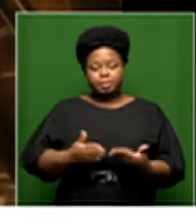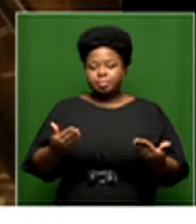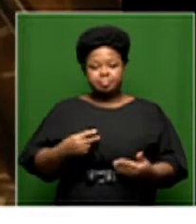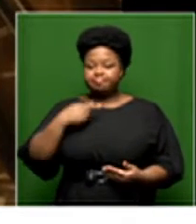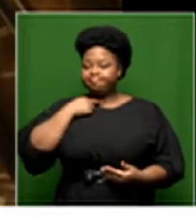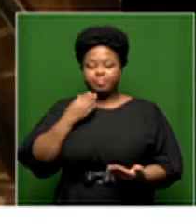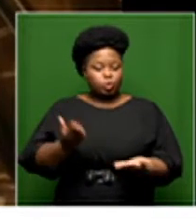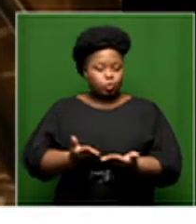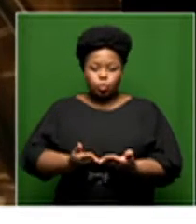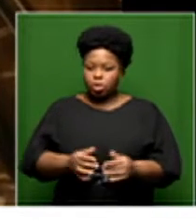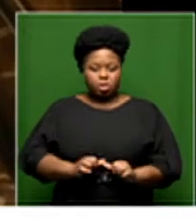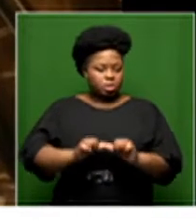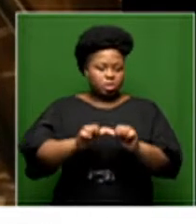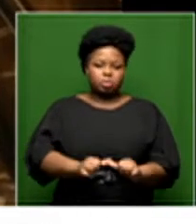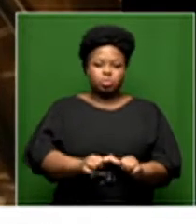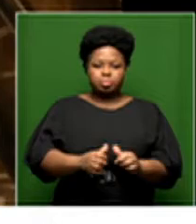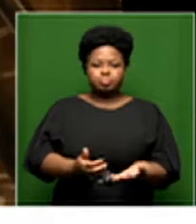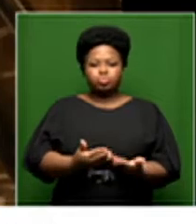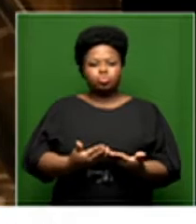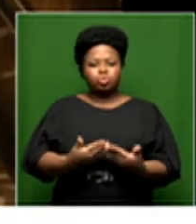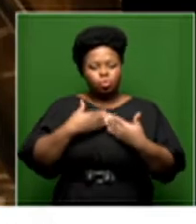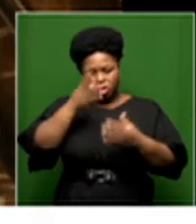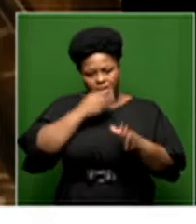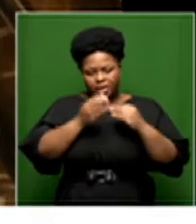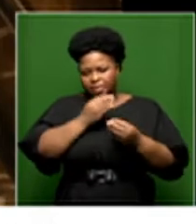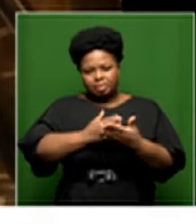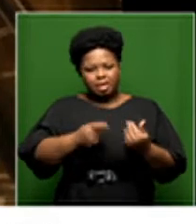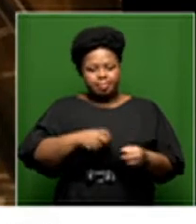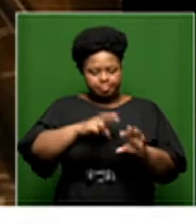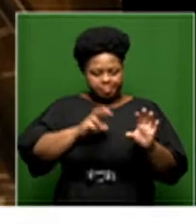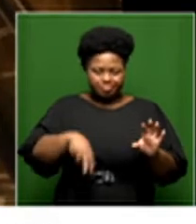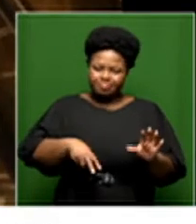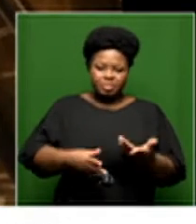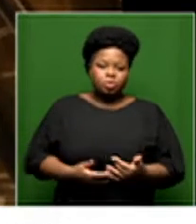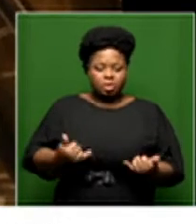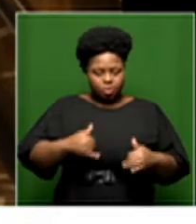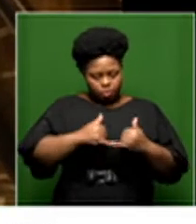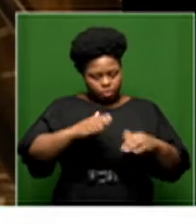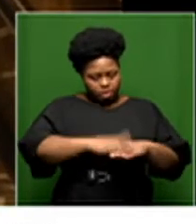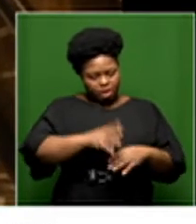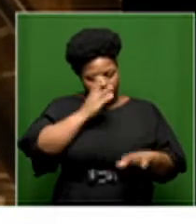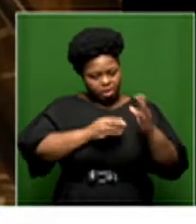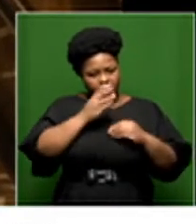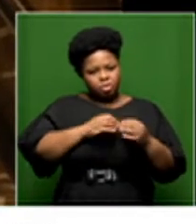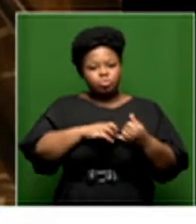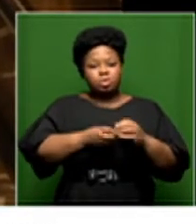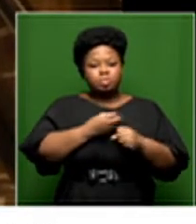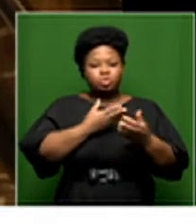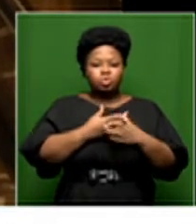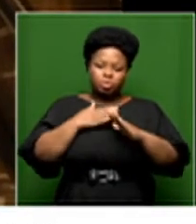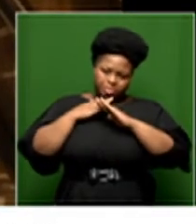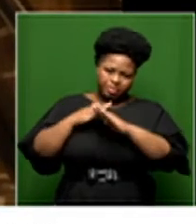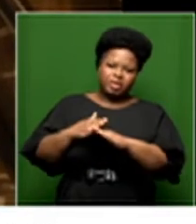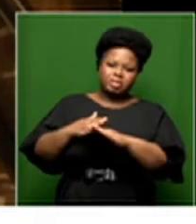go to school, without having continued their learning. So what online learning has been able to facilitate in this time is to prevent kids